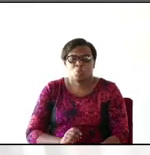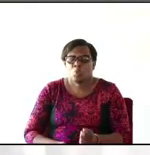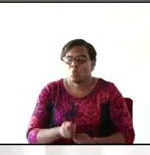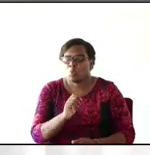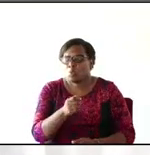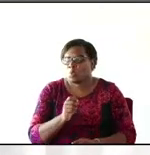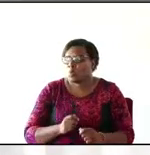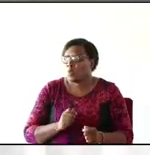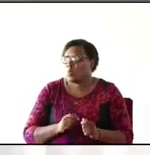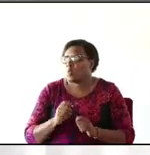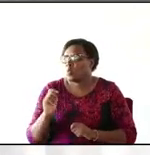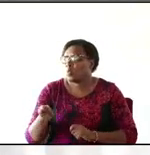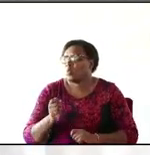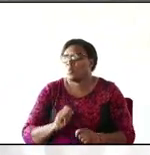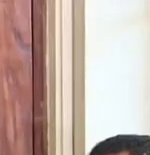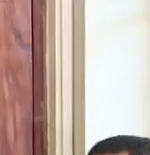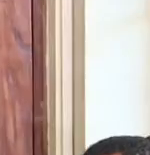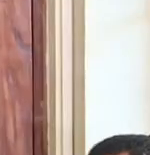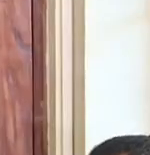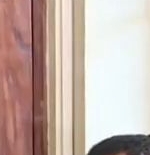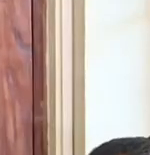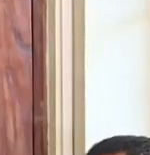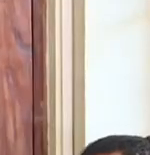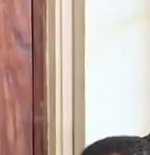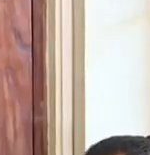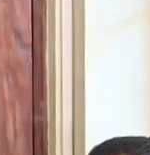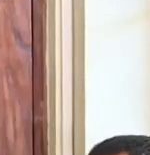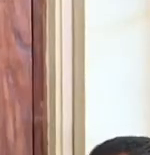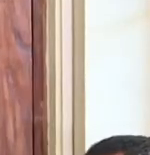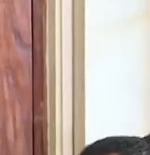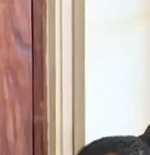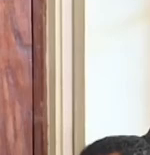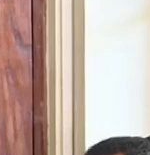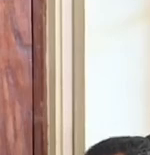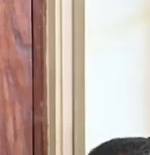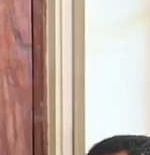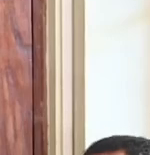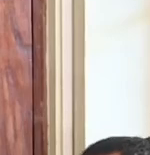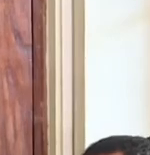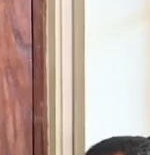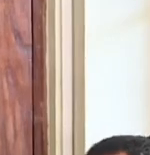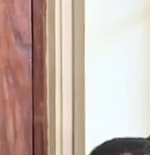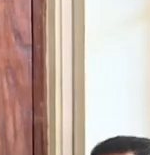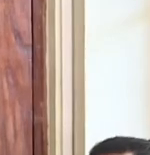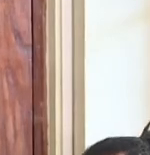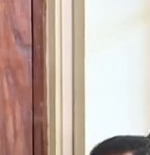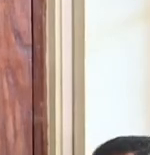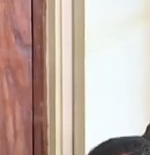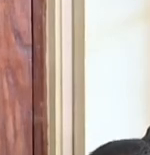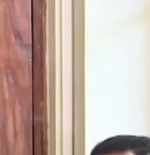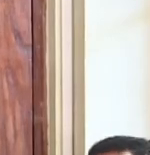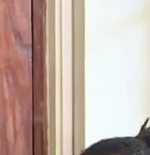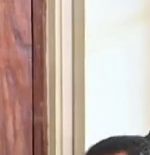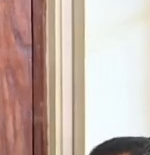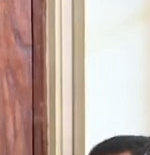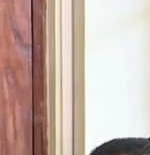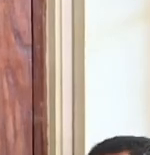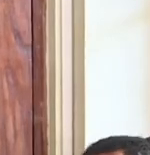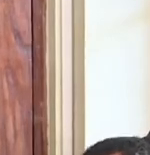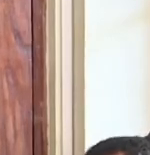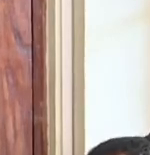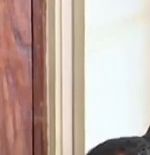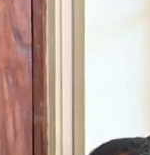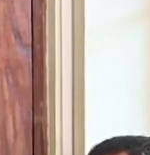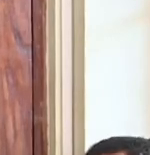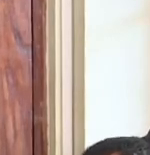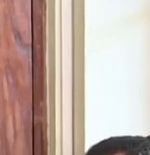You may stand with us as we worship. I'm trading my sorrows, I'm trading my shame, and I'm laying